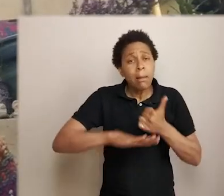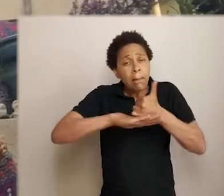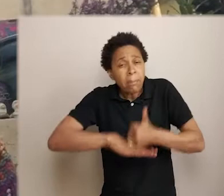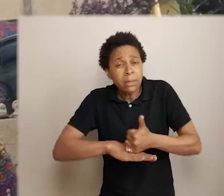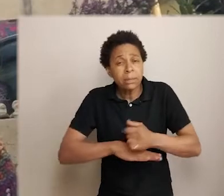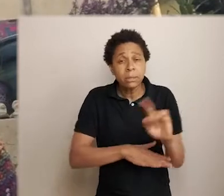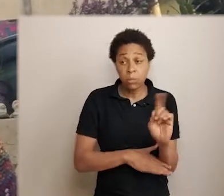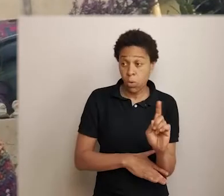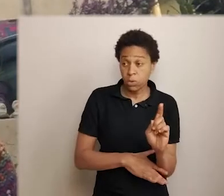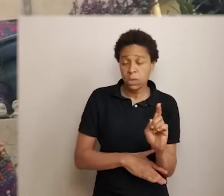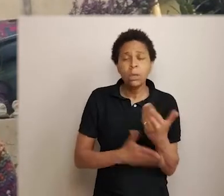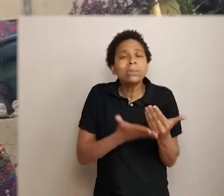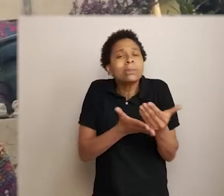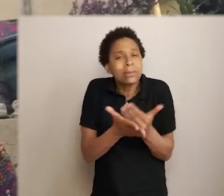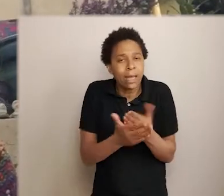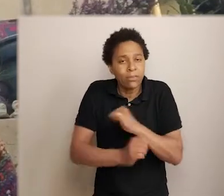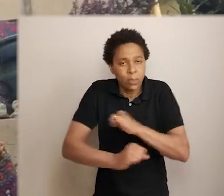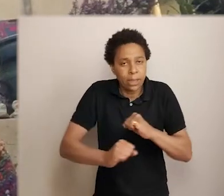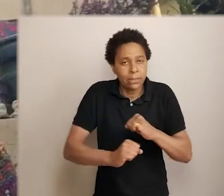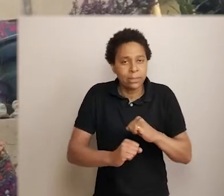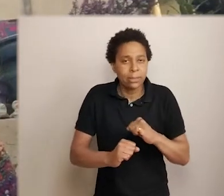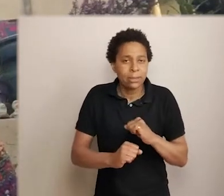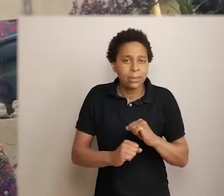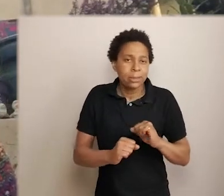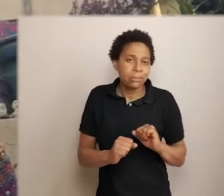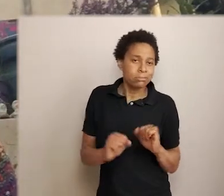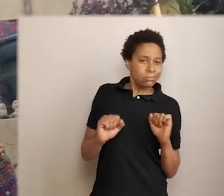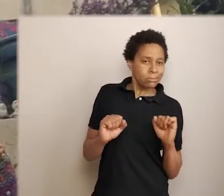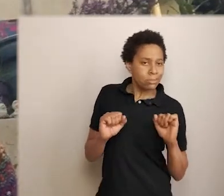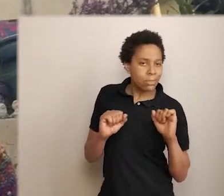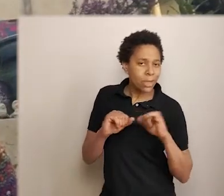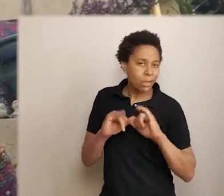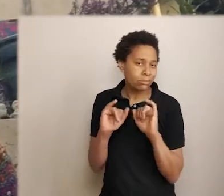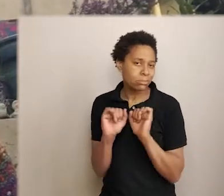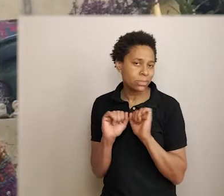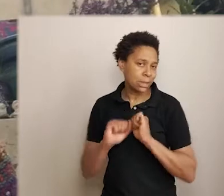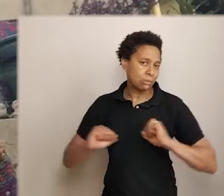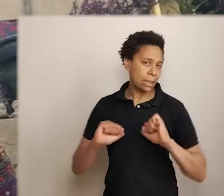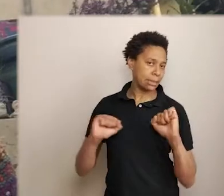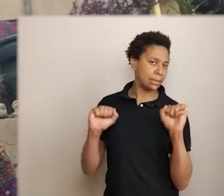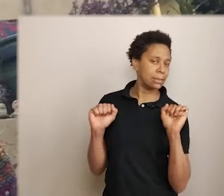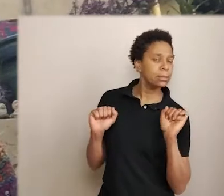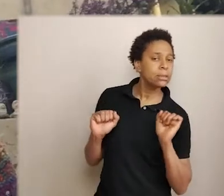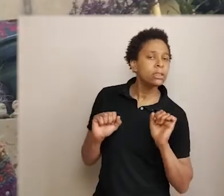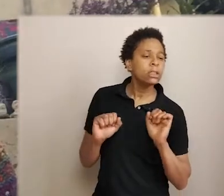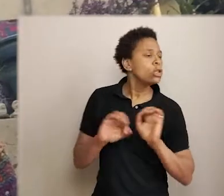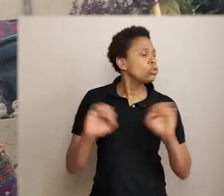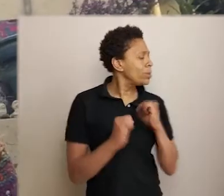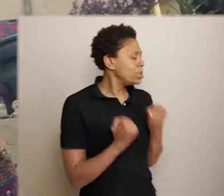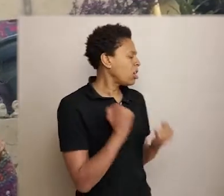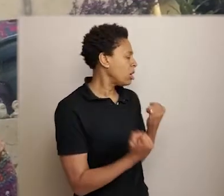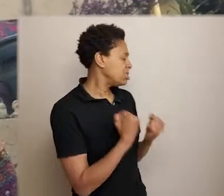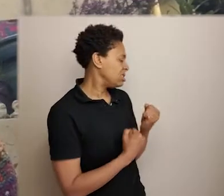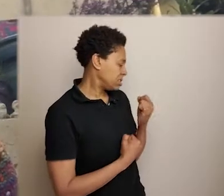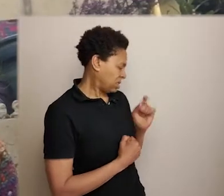being a safe queer space, a camp space, a party space, and it not being a space where people would be judged on what they